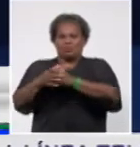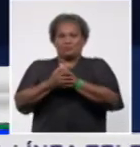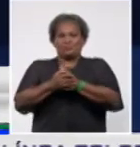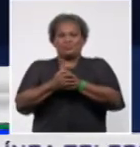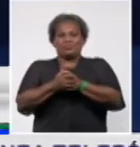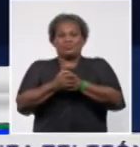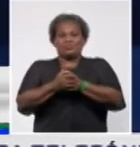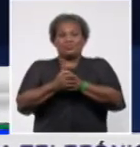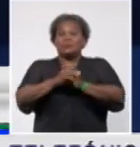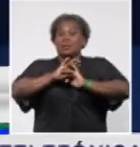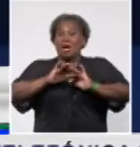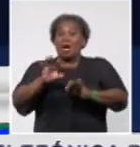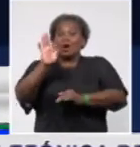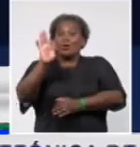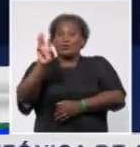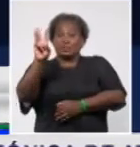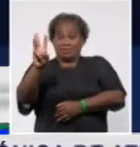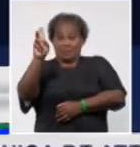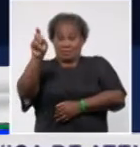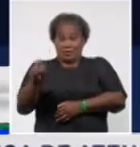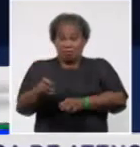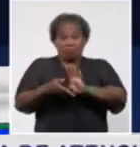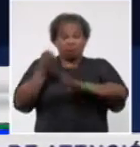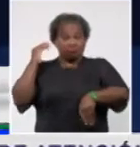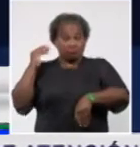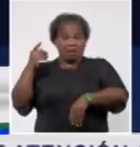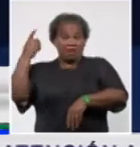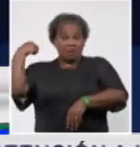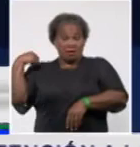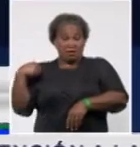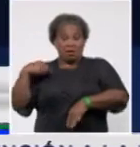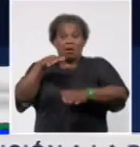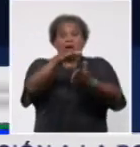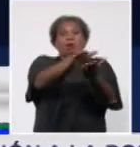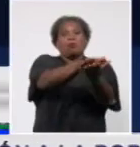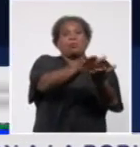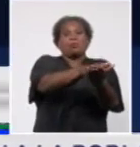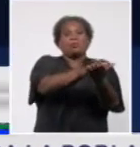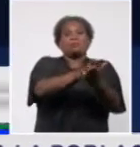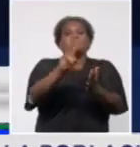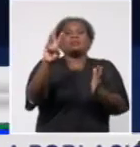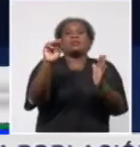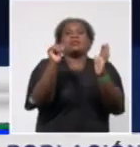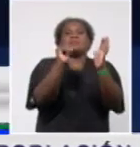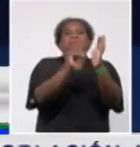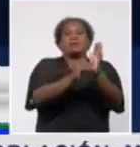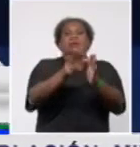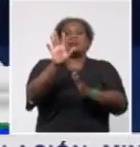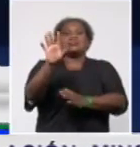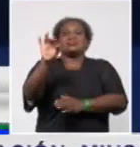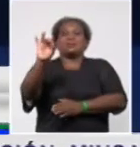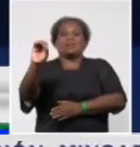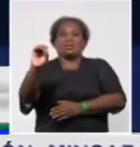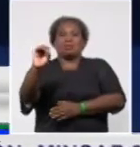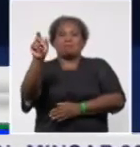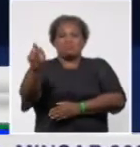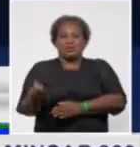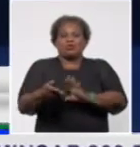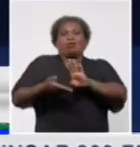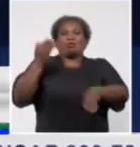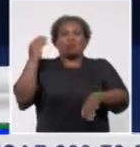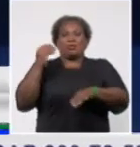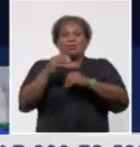Today, 4 patients continue to be in a critical state, and 18 reported